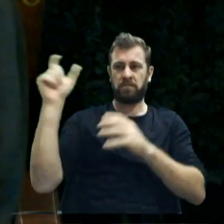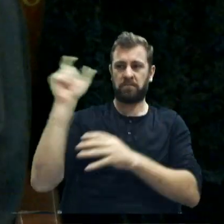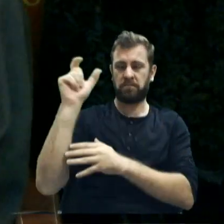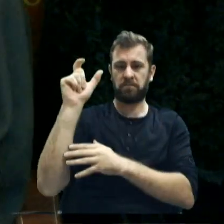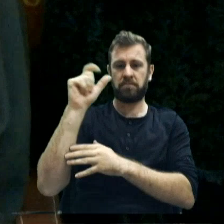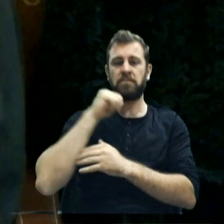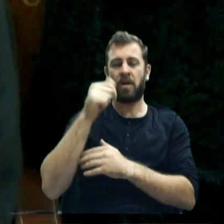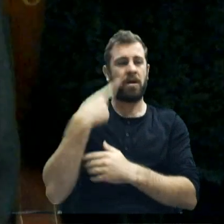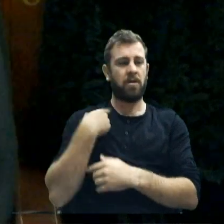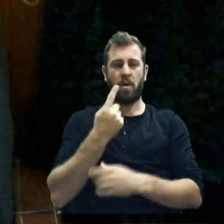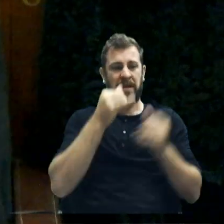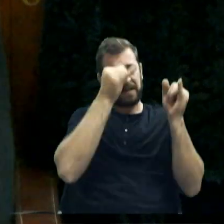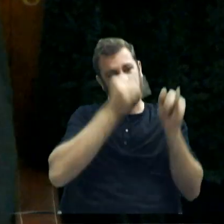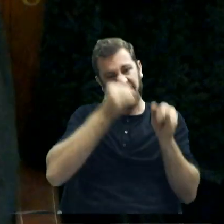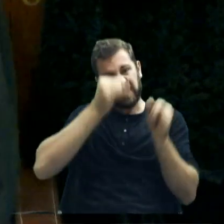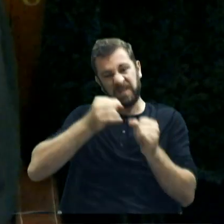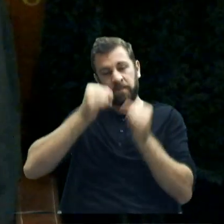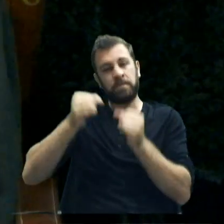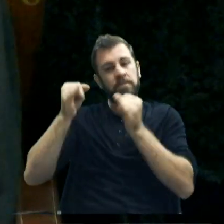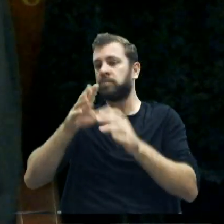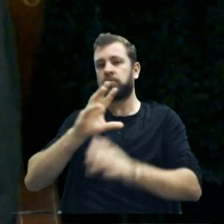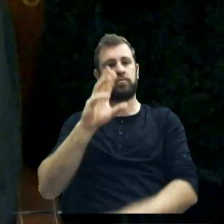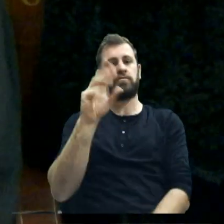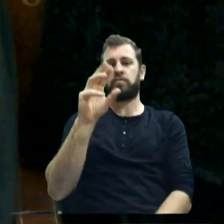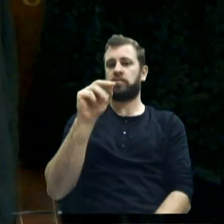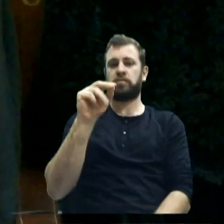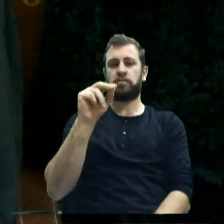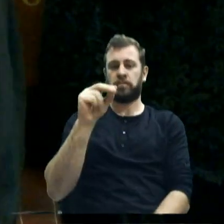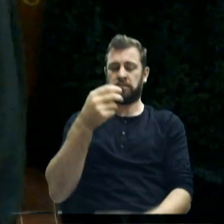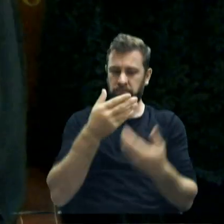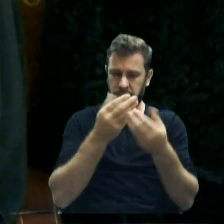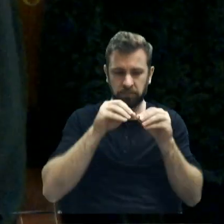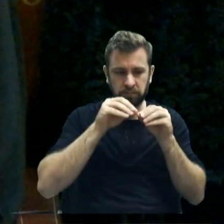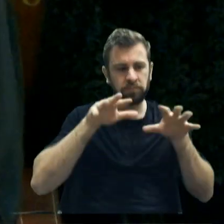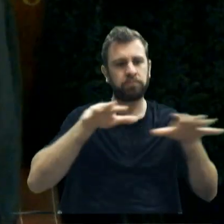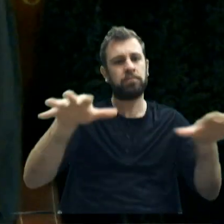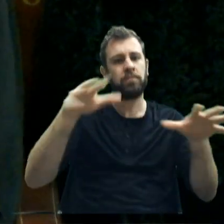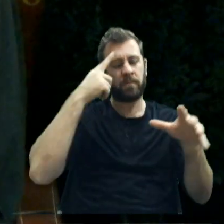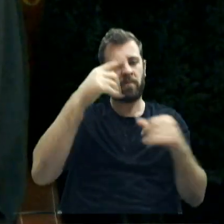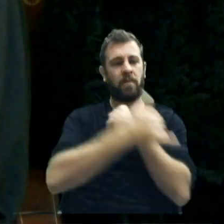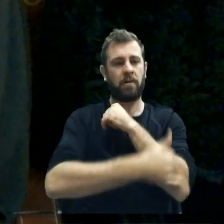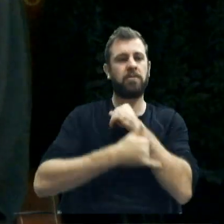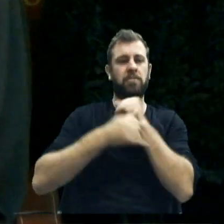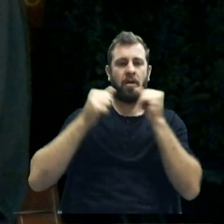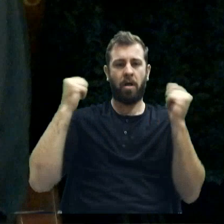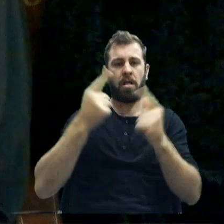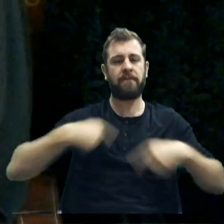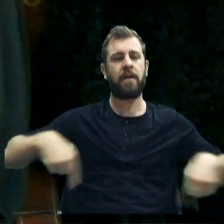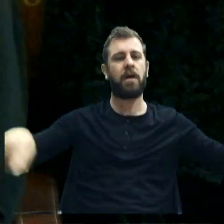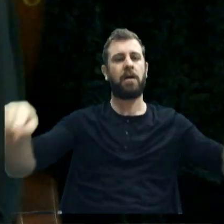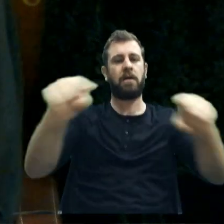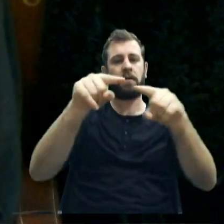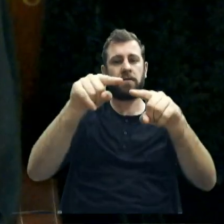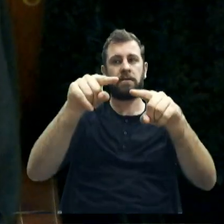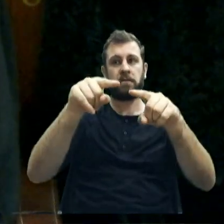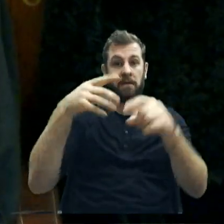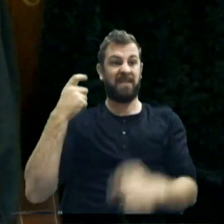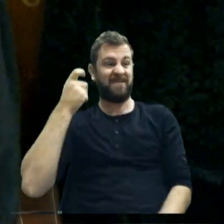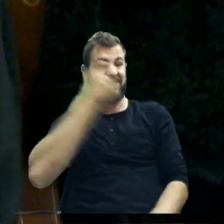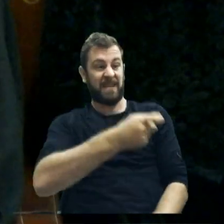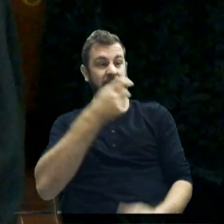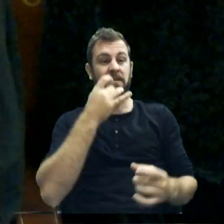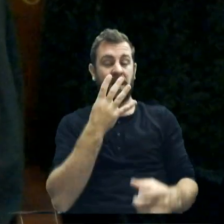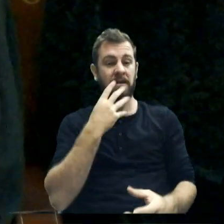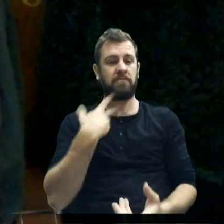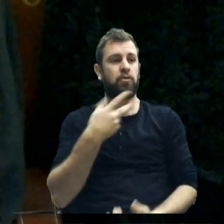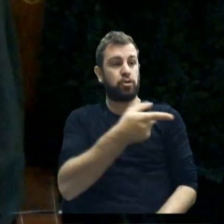or individual by nature. The fact that he said, look, I gave you your light, you can do what you want with that light, you can shine yourself, whatever you want. No,